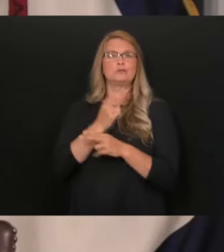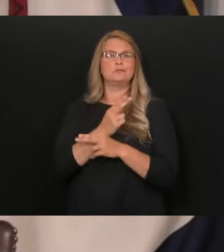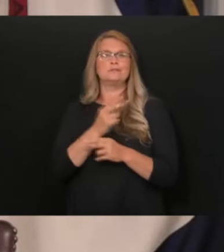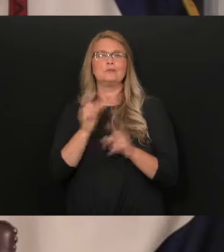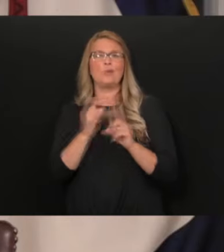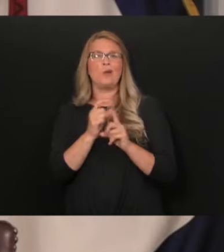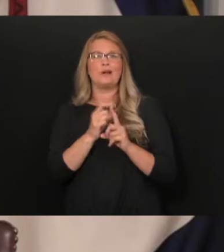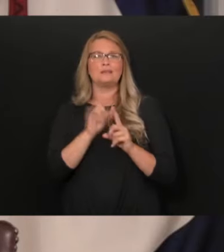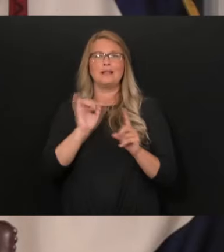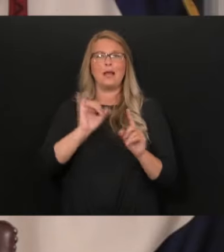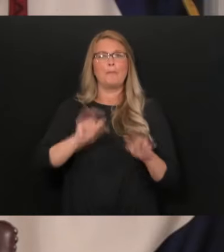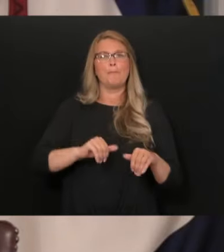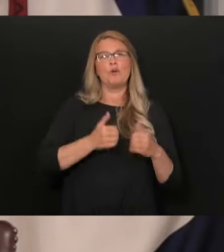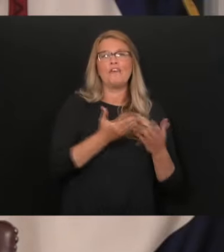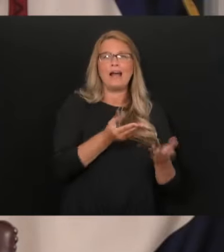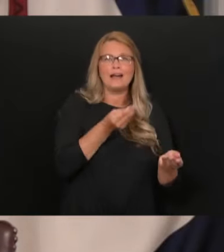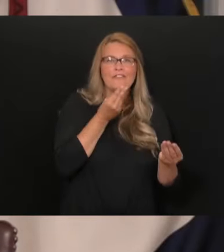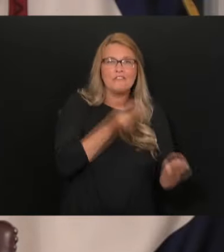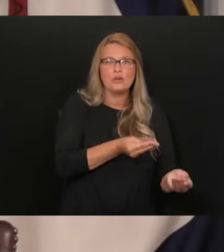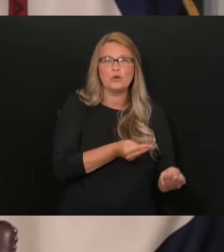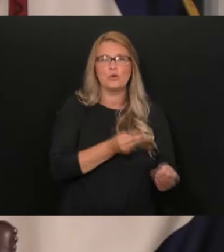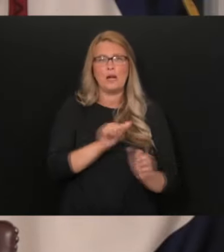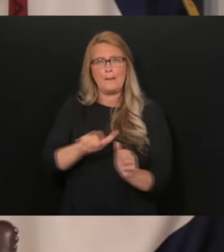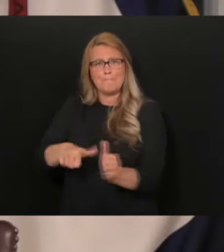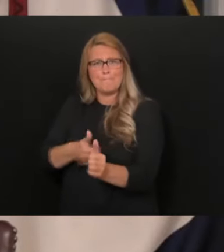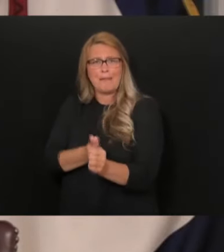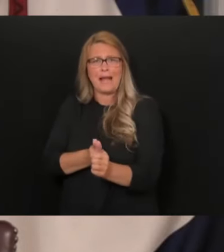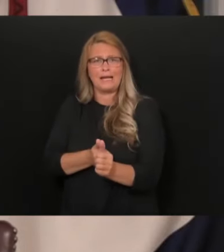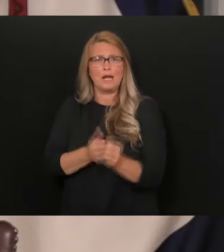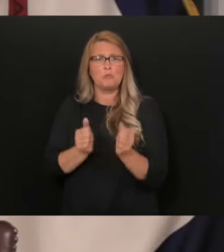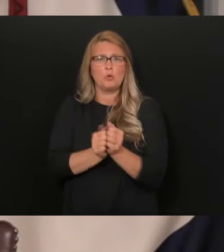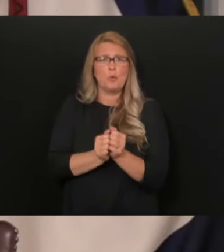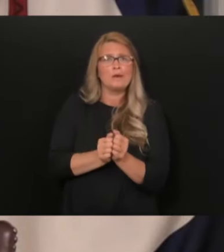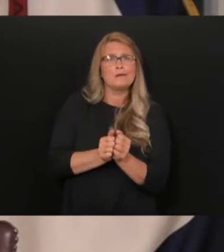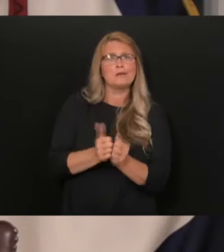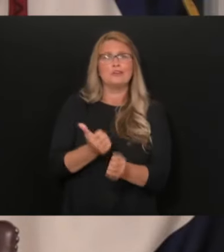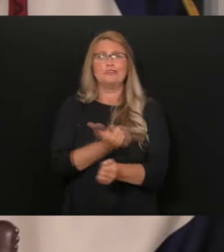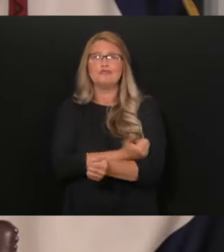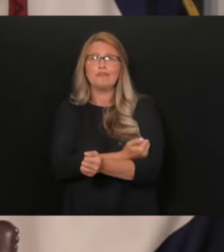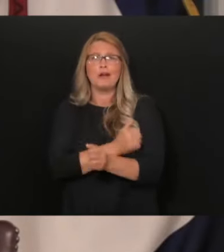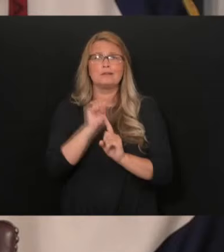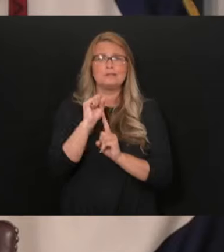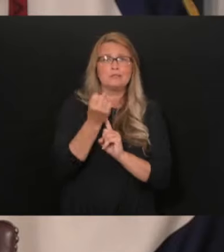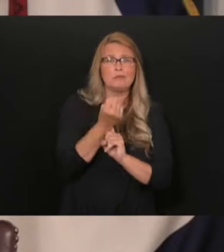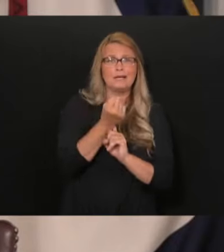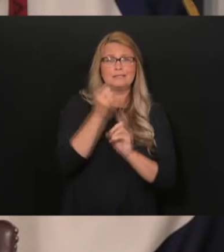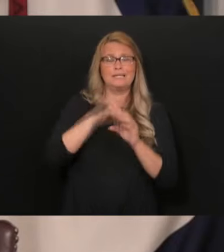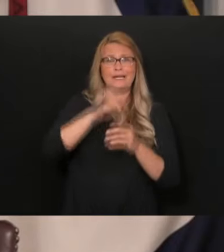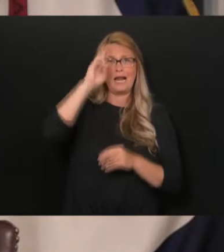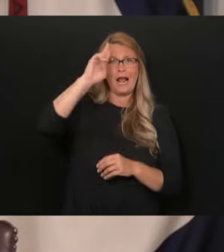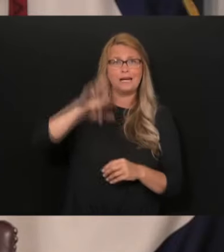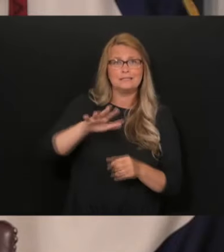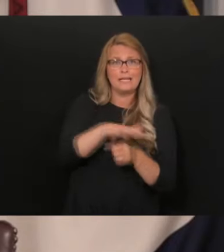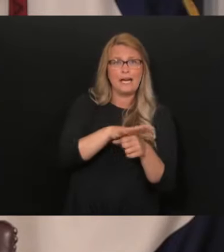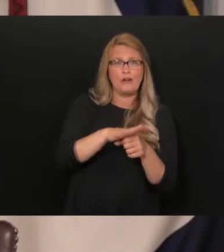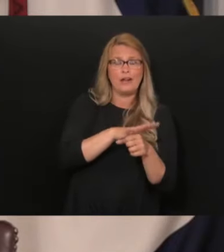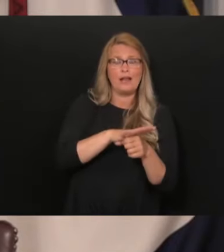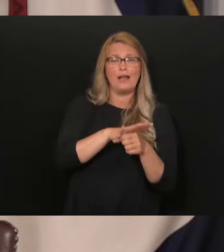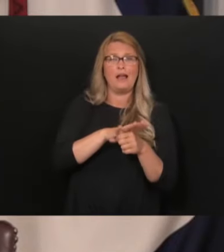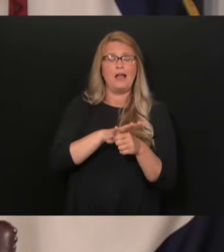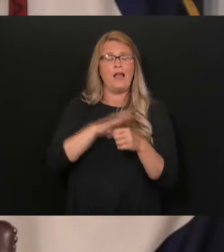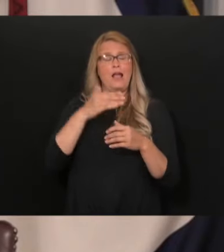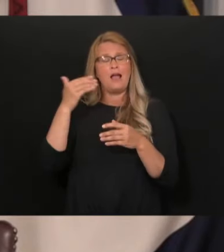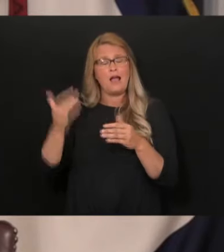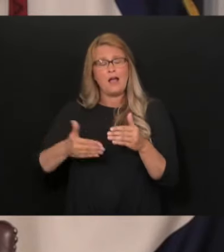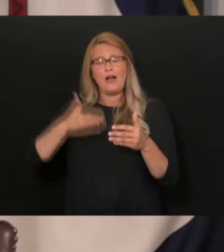providing meals and backup, in a drug situation down in the Huntington area, and on